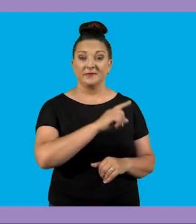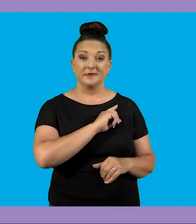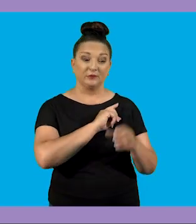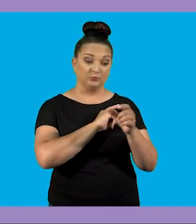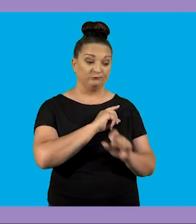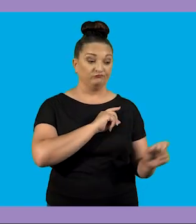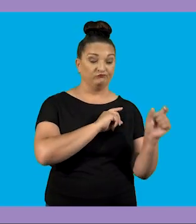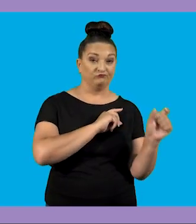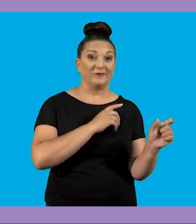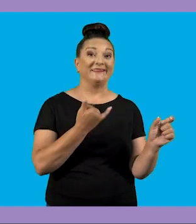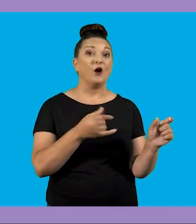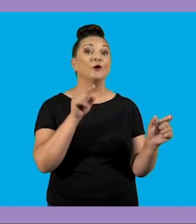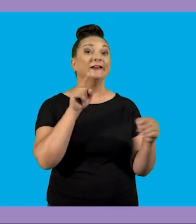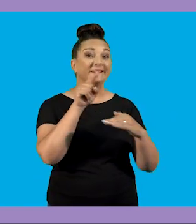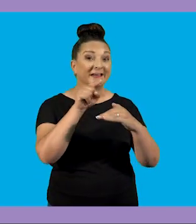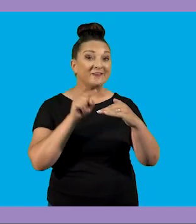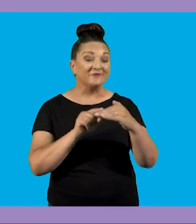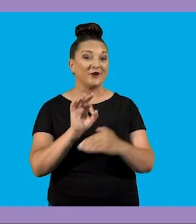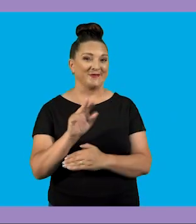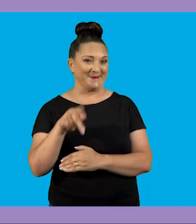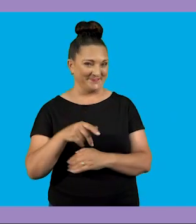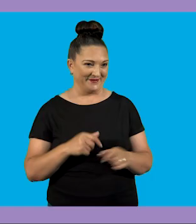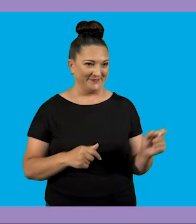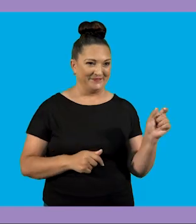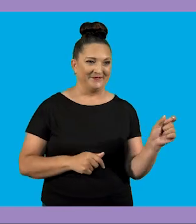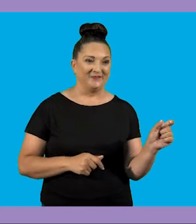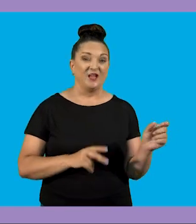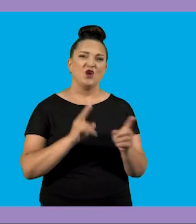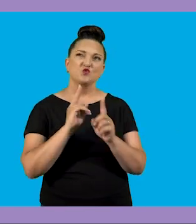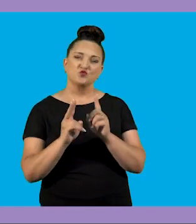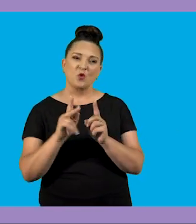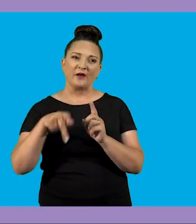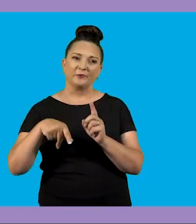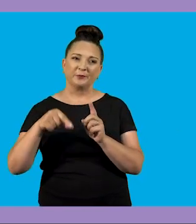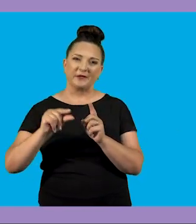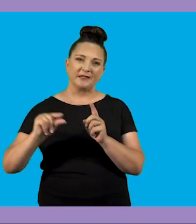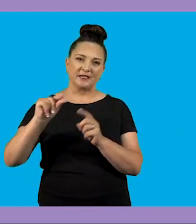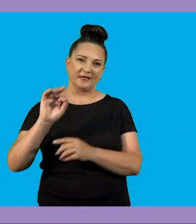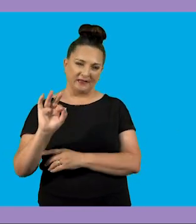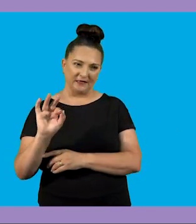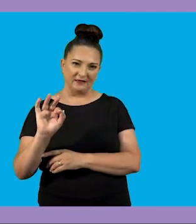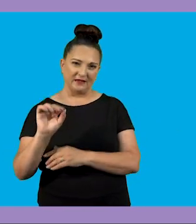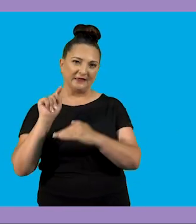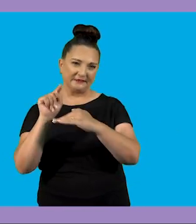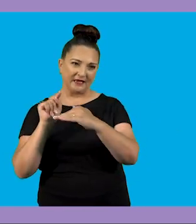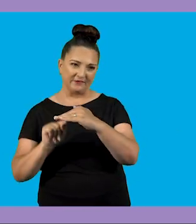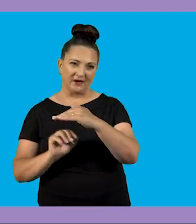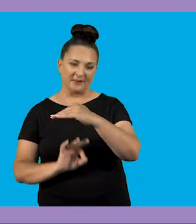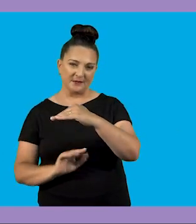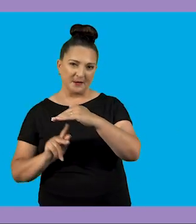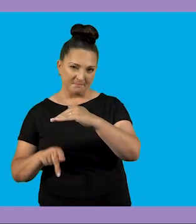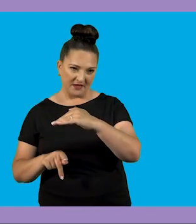we are going to take each term and divide it by 3p. So we are going to say 12p cubed divided